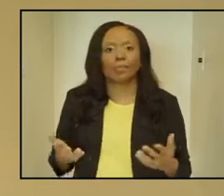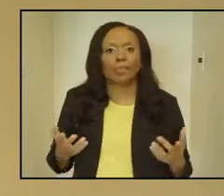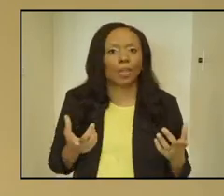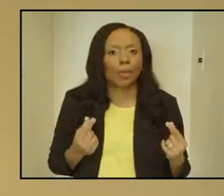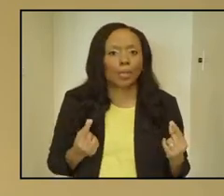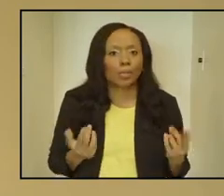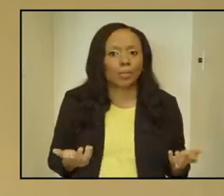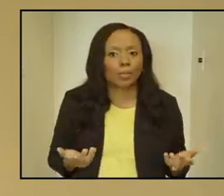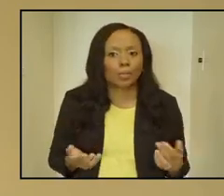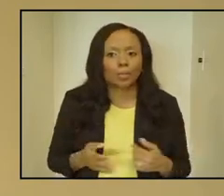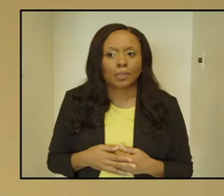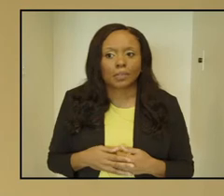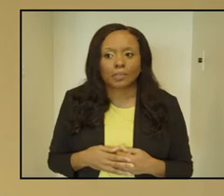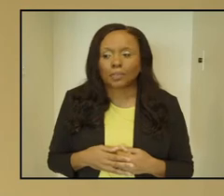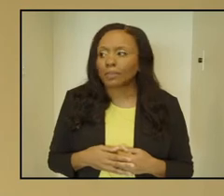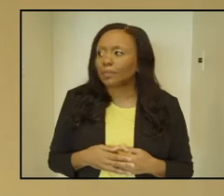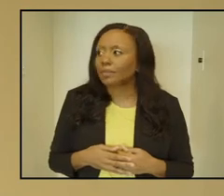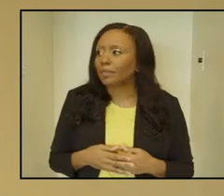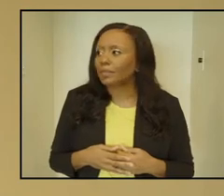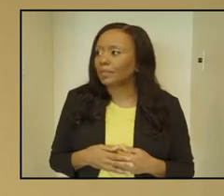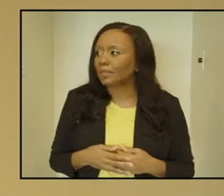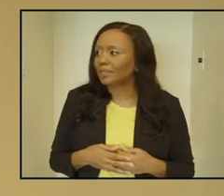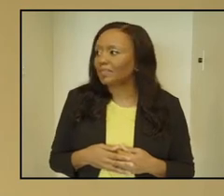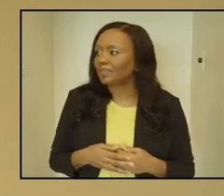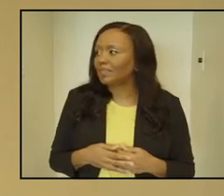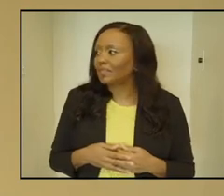yes, the filing of the first